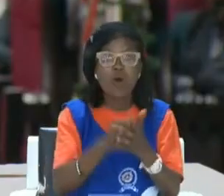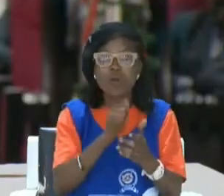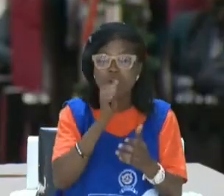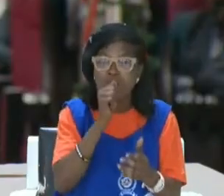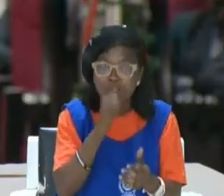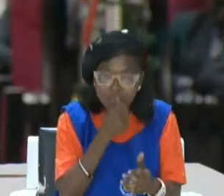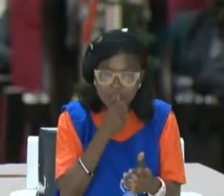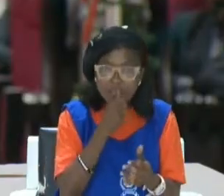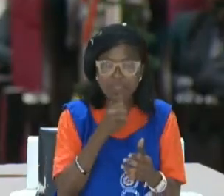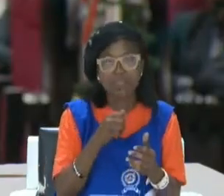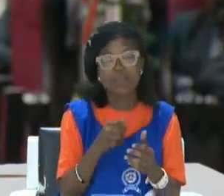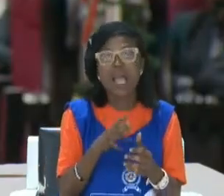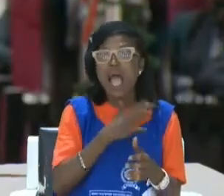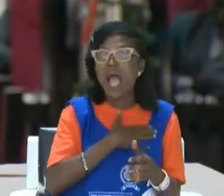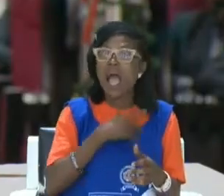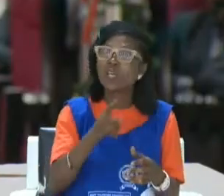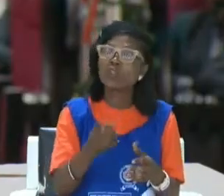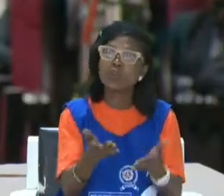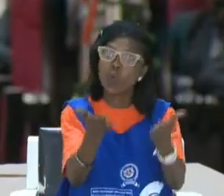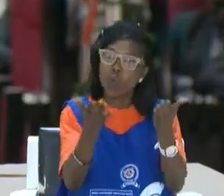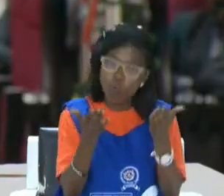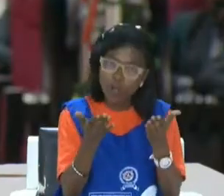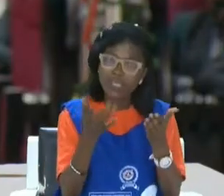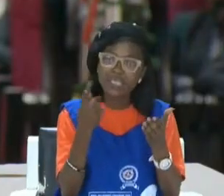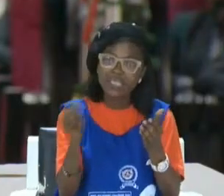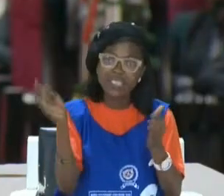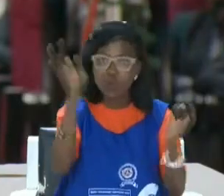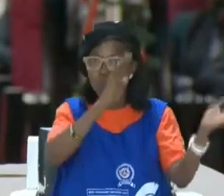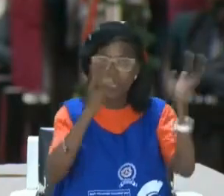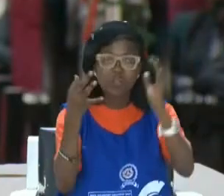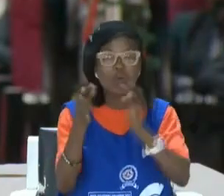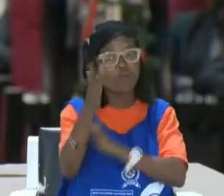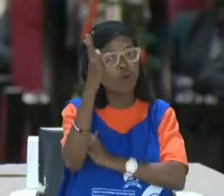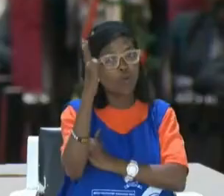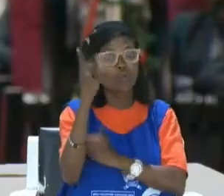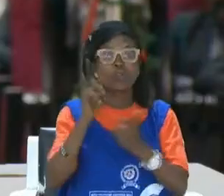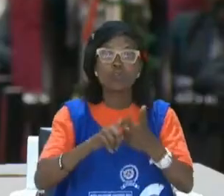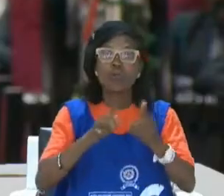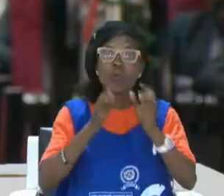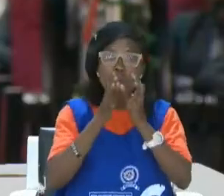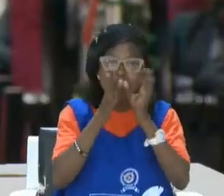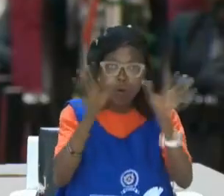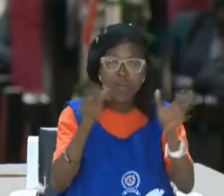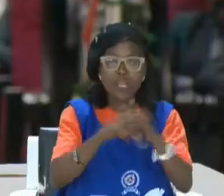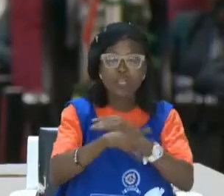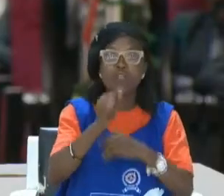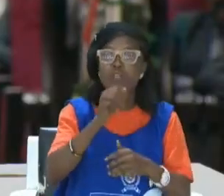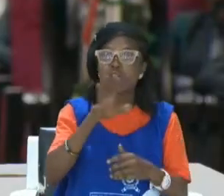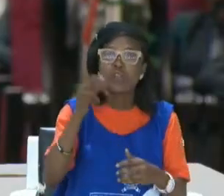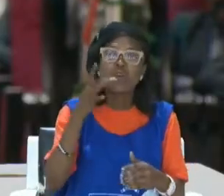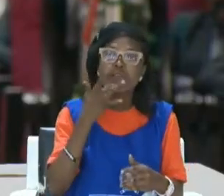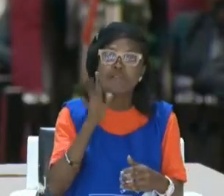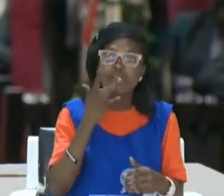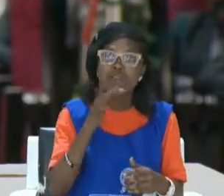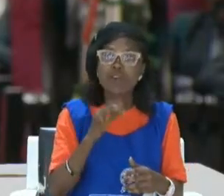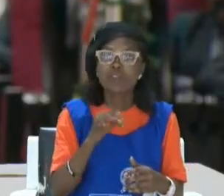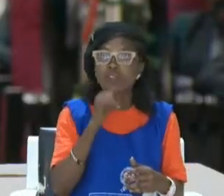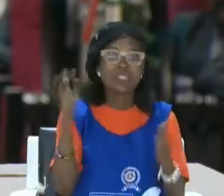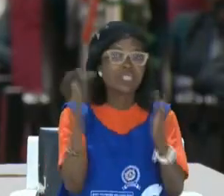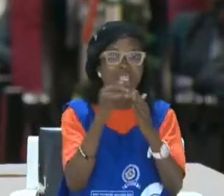and you want the wind of God to blow in your favor, not against you, I'm going to count from 1 to